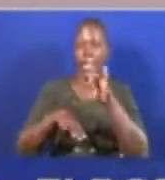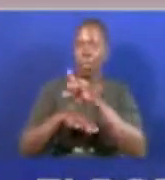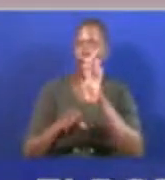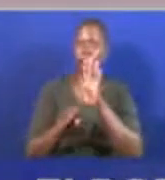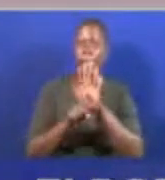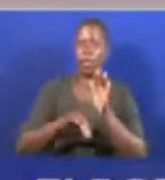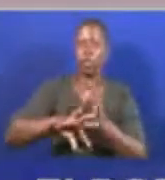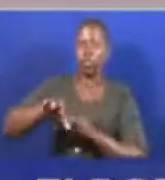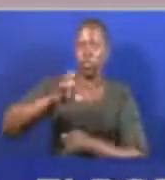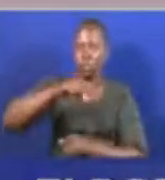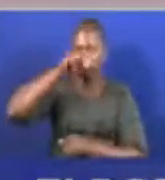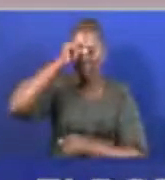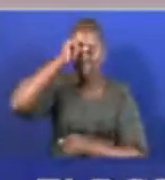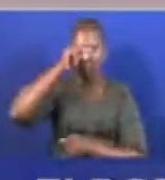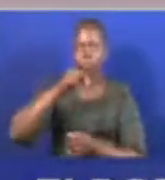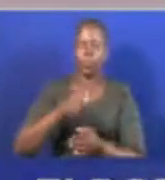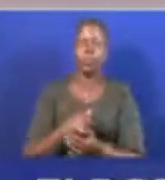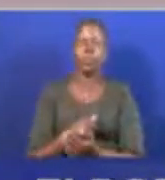county governments.